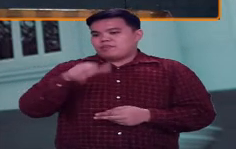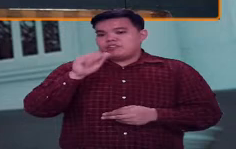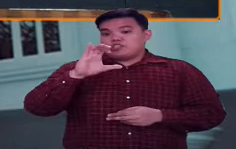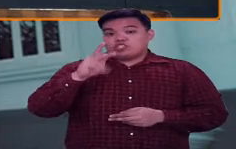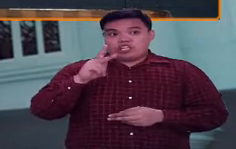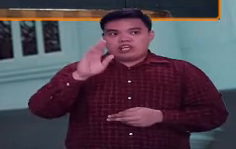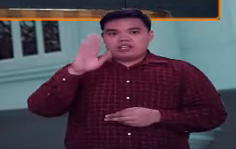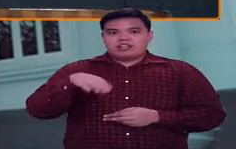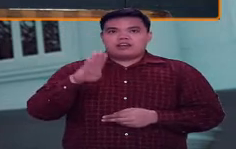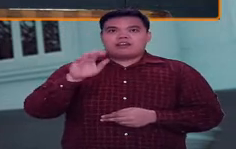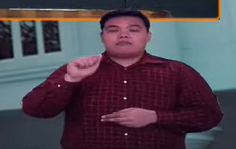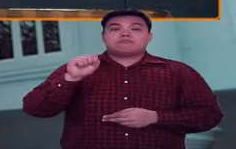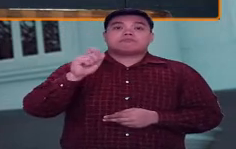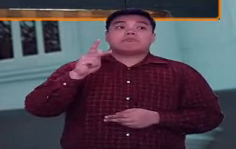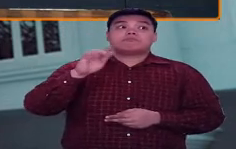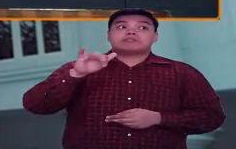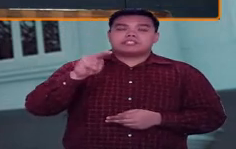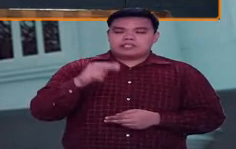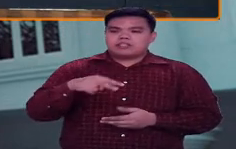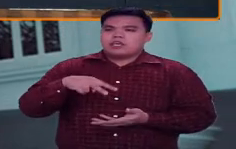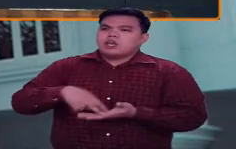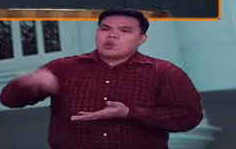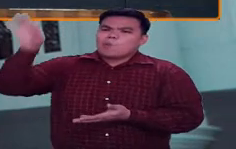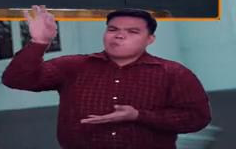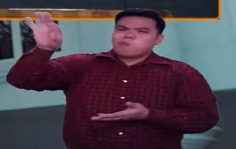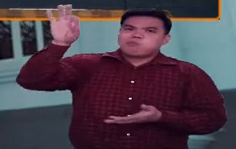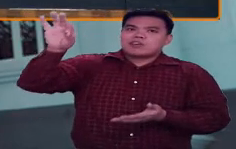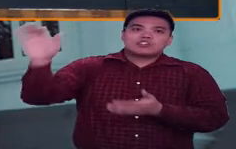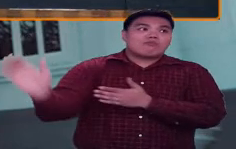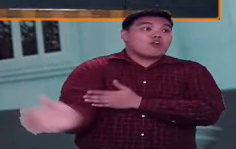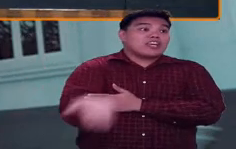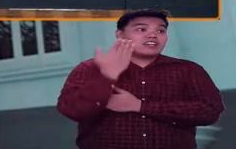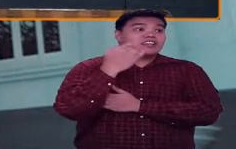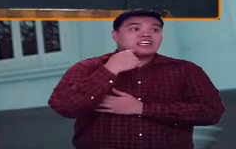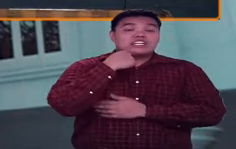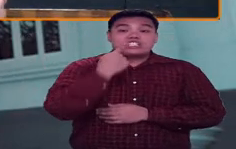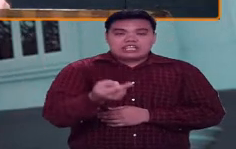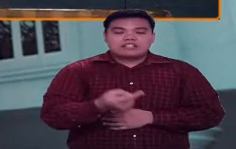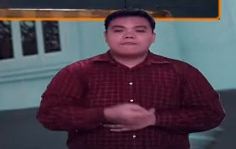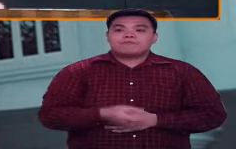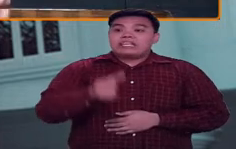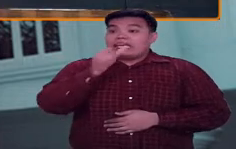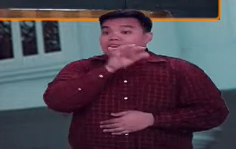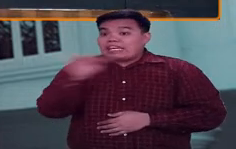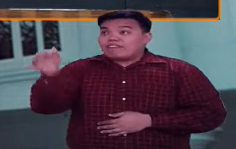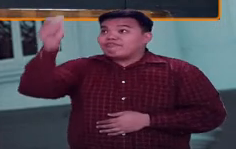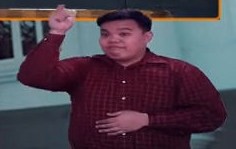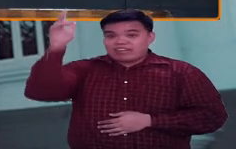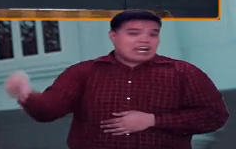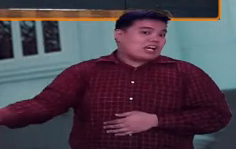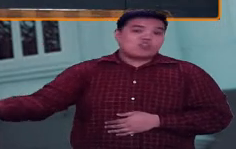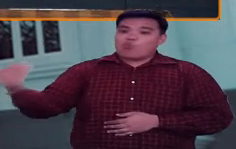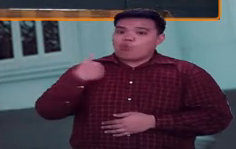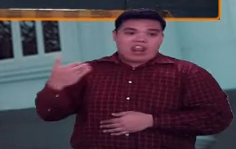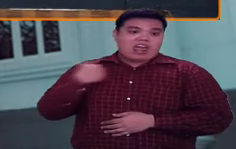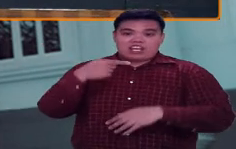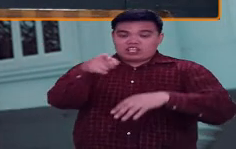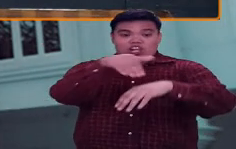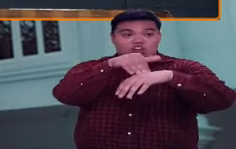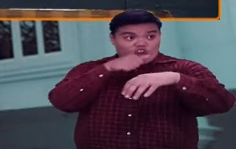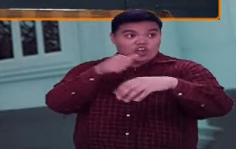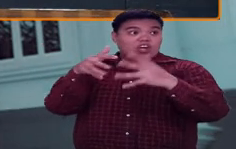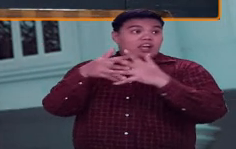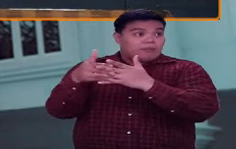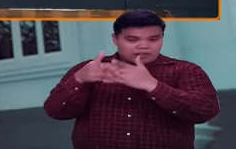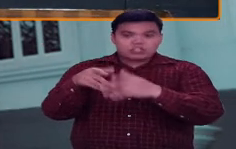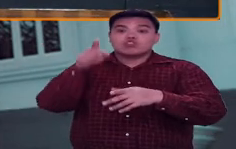Jack Baskin. And he preached that morning, and he said this, If God hasn't called you to America, then